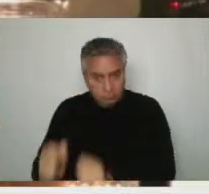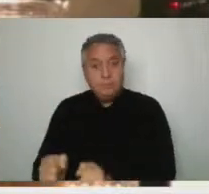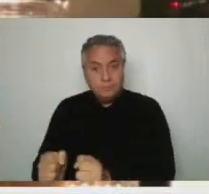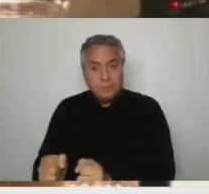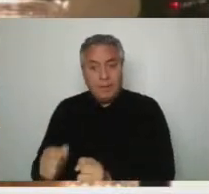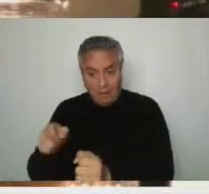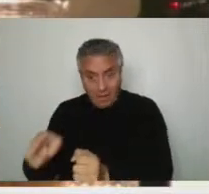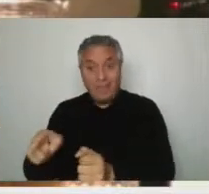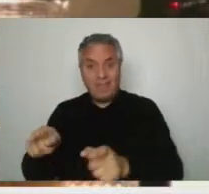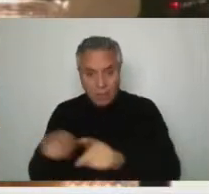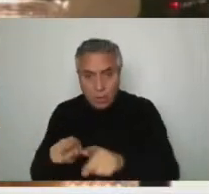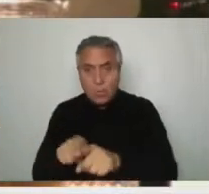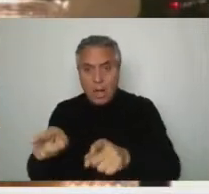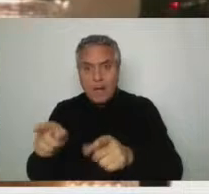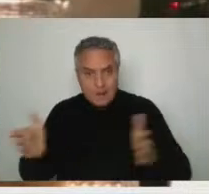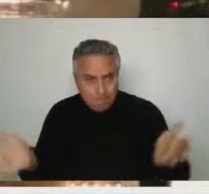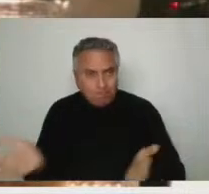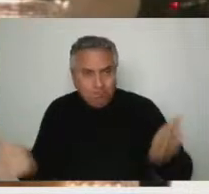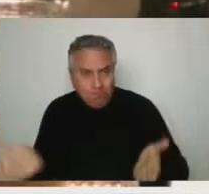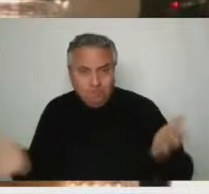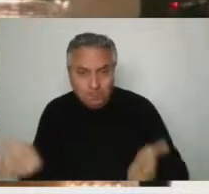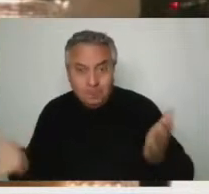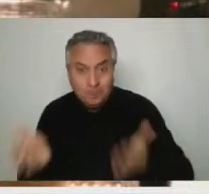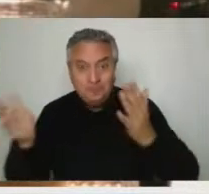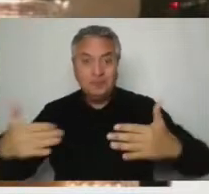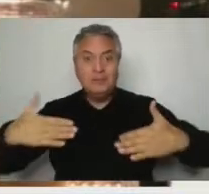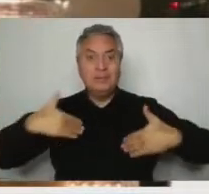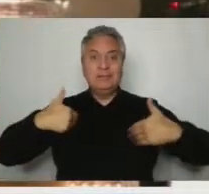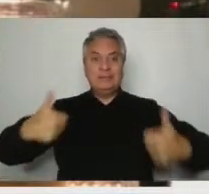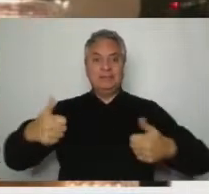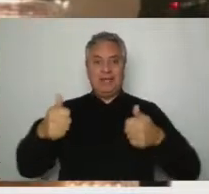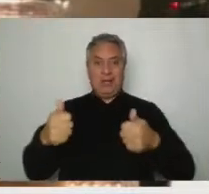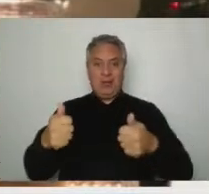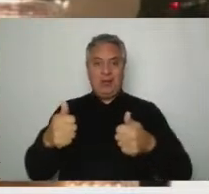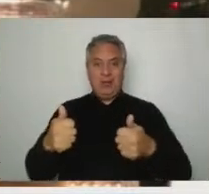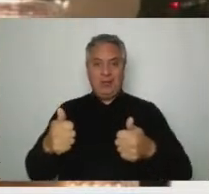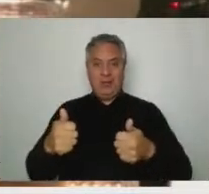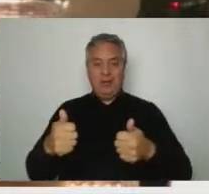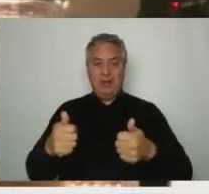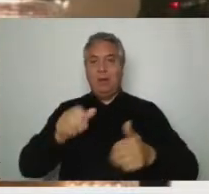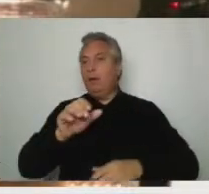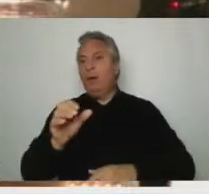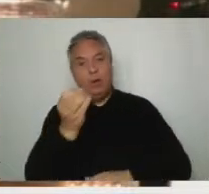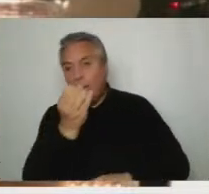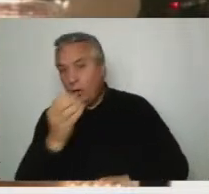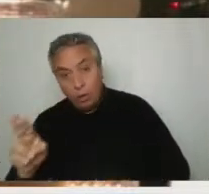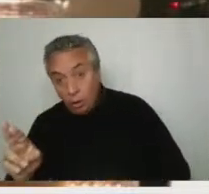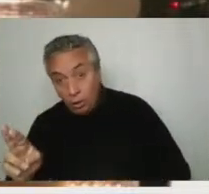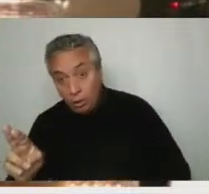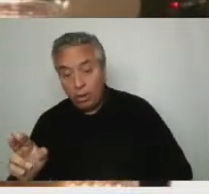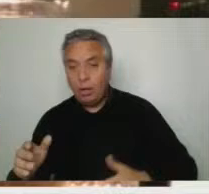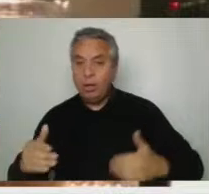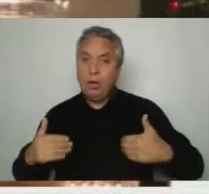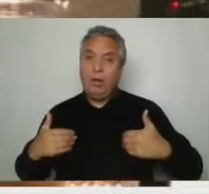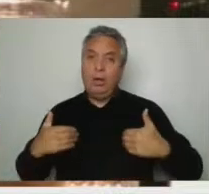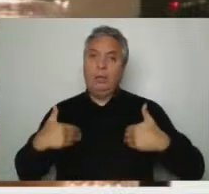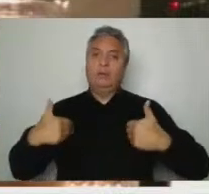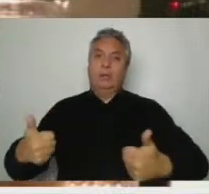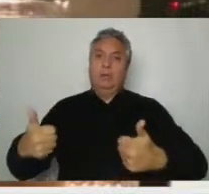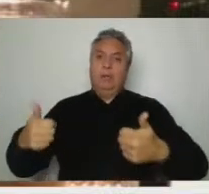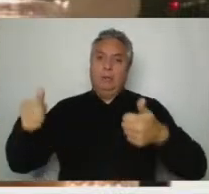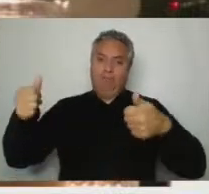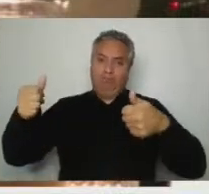in and of itself may lead to good health or bad health. And I